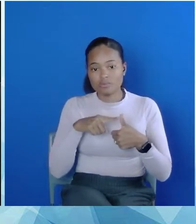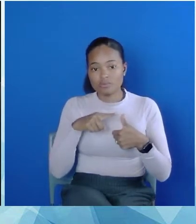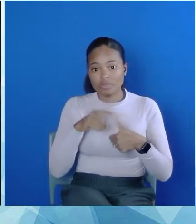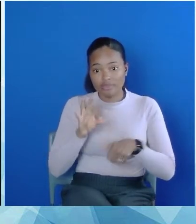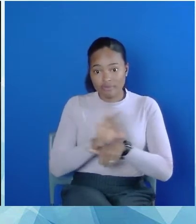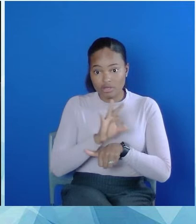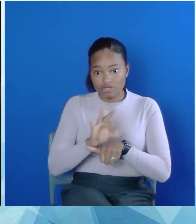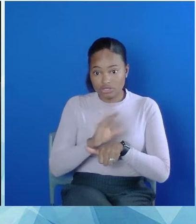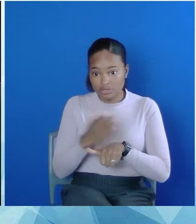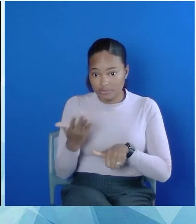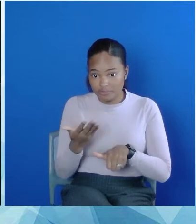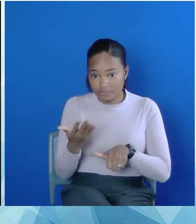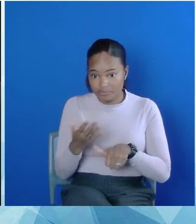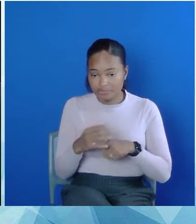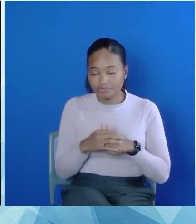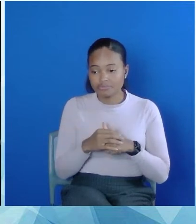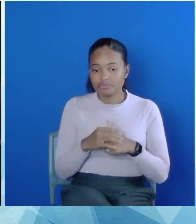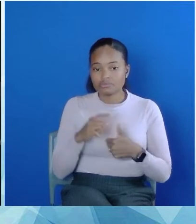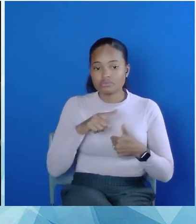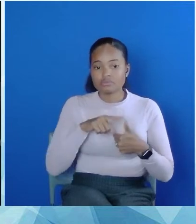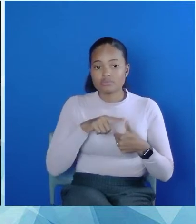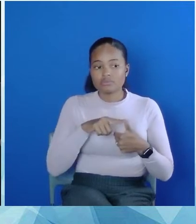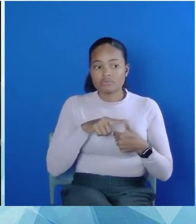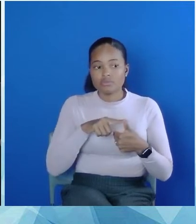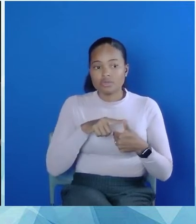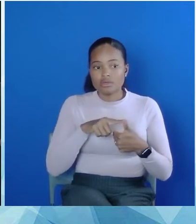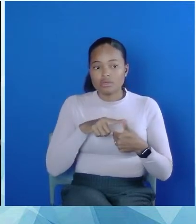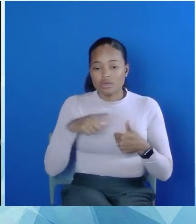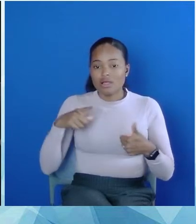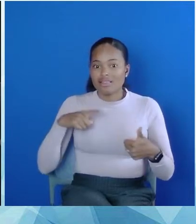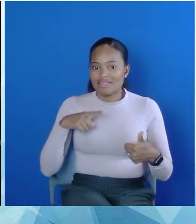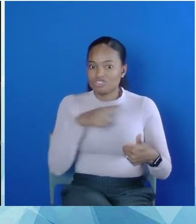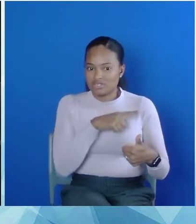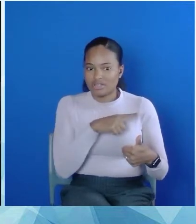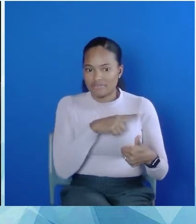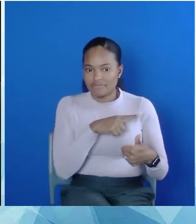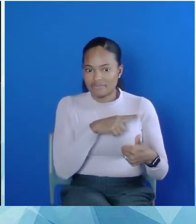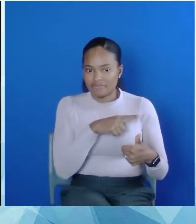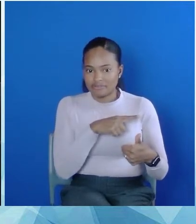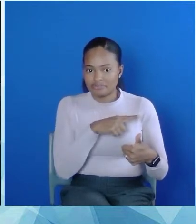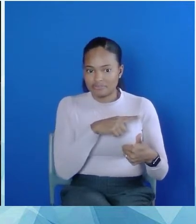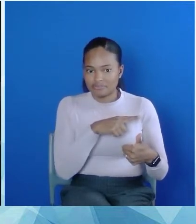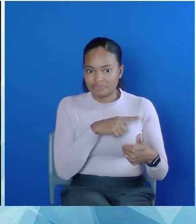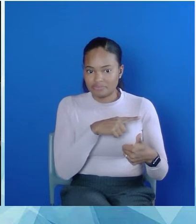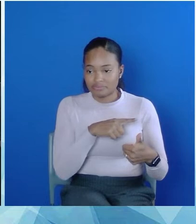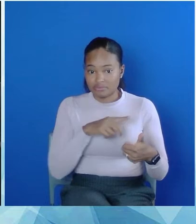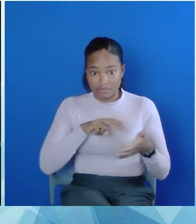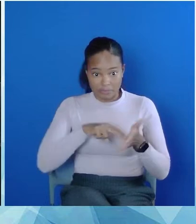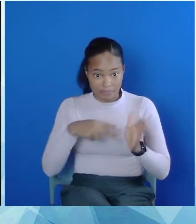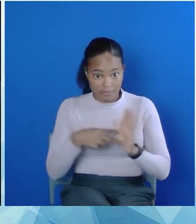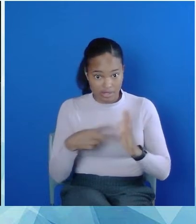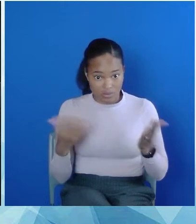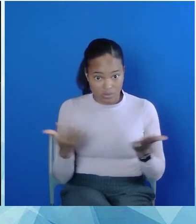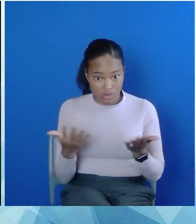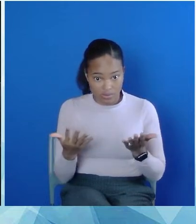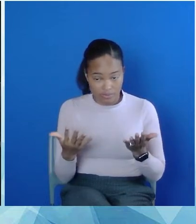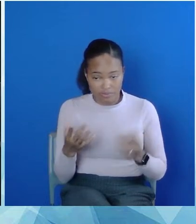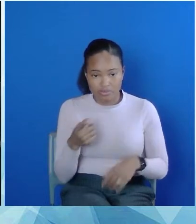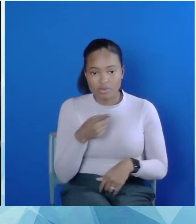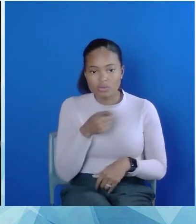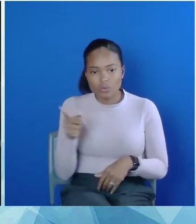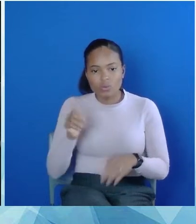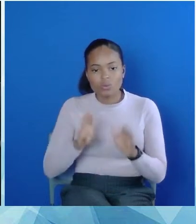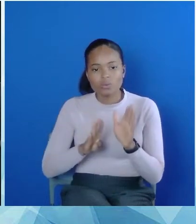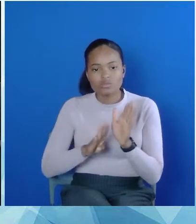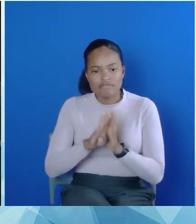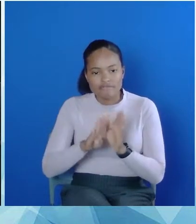function is legislative, excuse the interpreter, and that means you develop